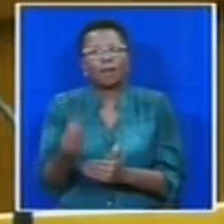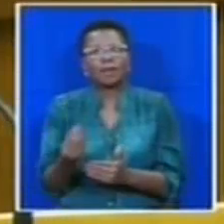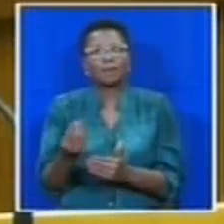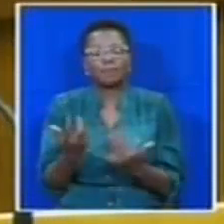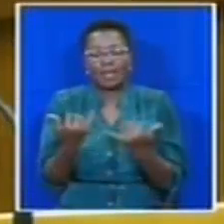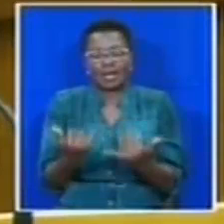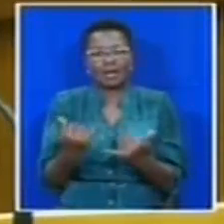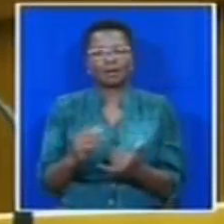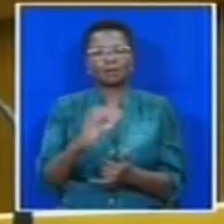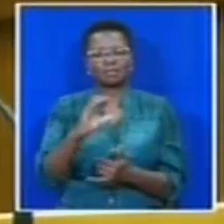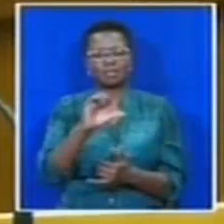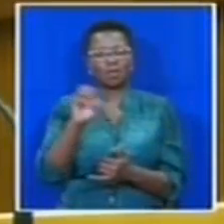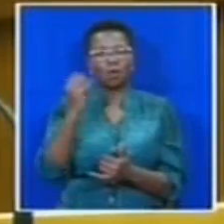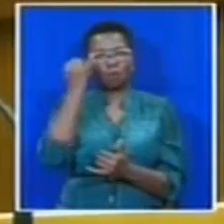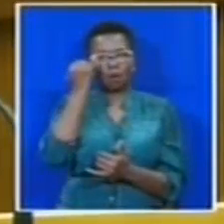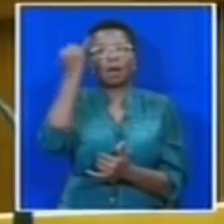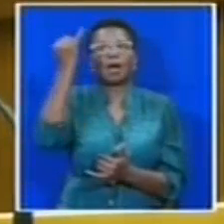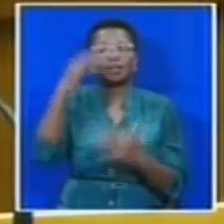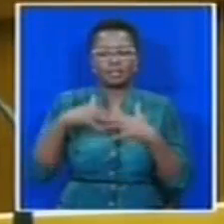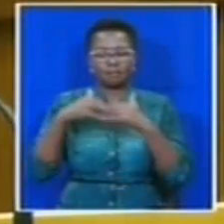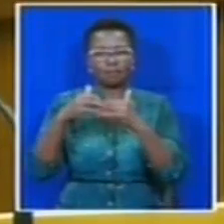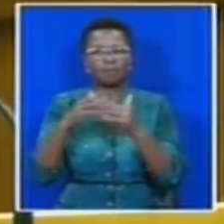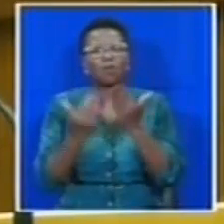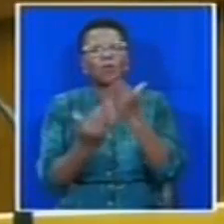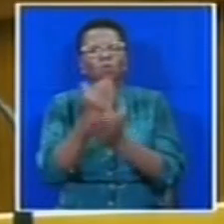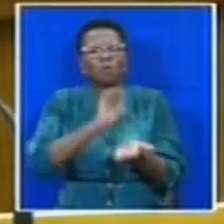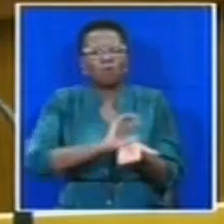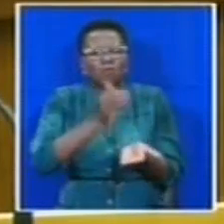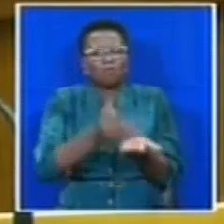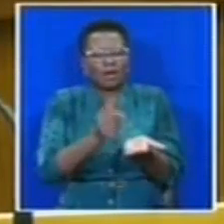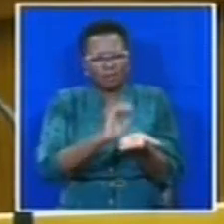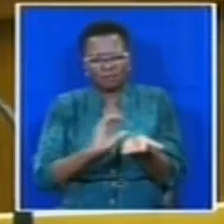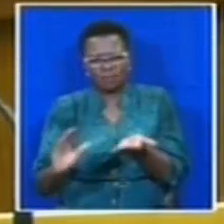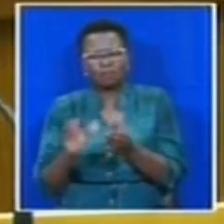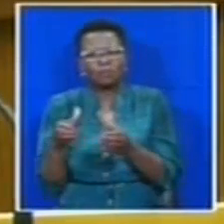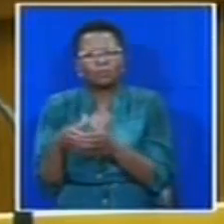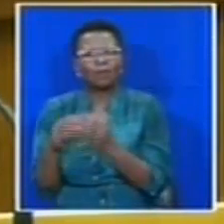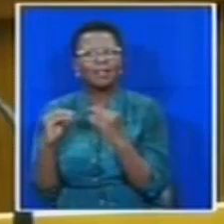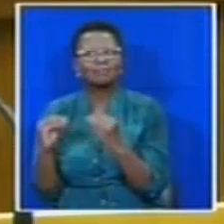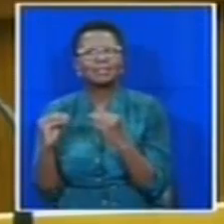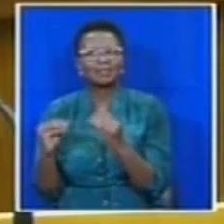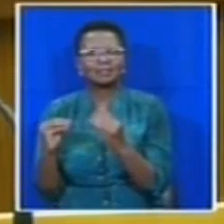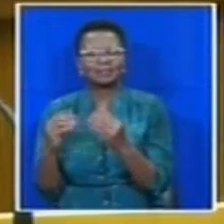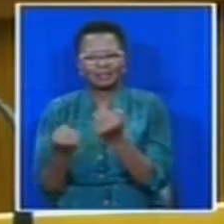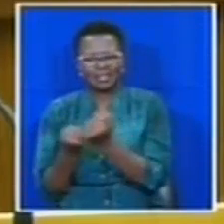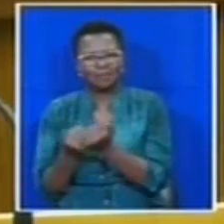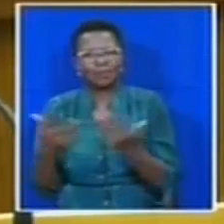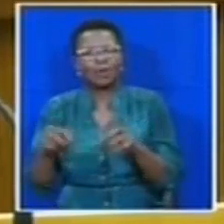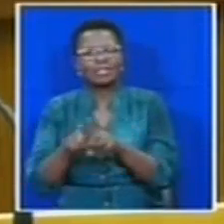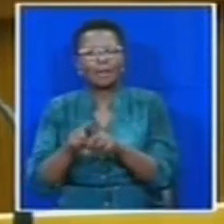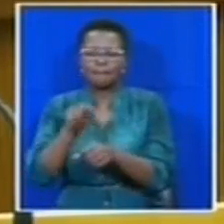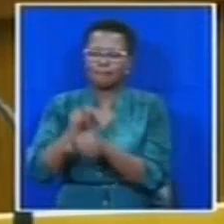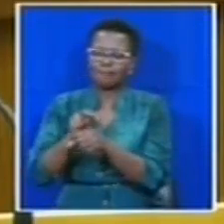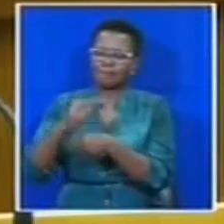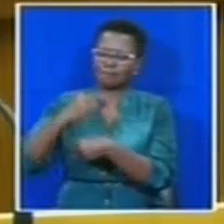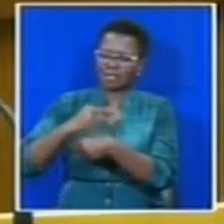initiative has established a new fund to support the expansion of small firms, providing support through mentorship and